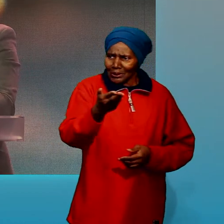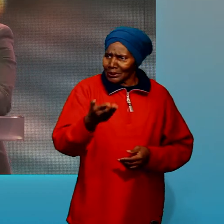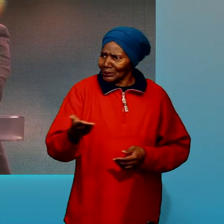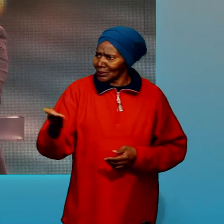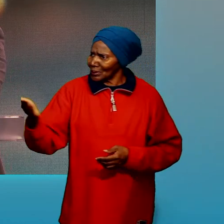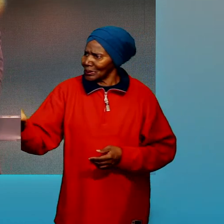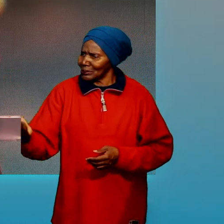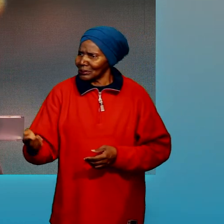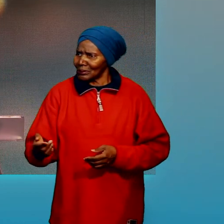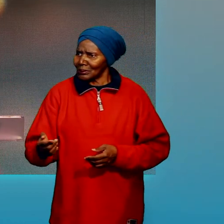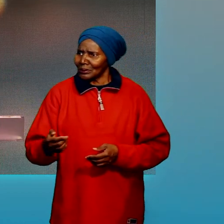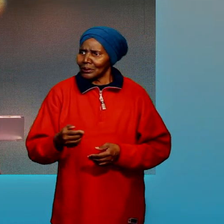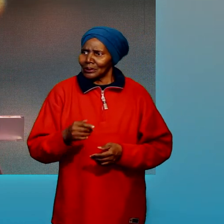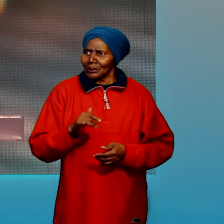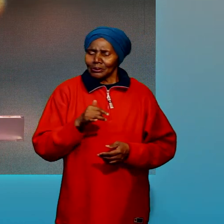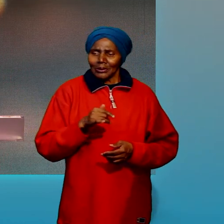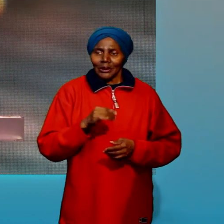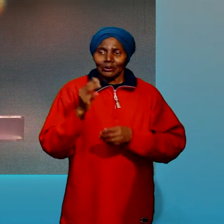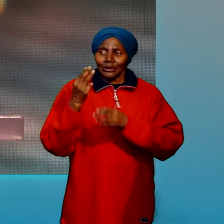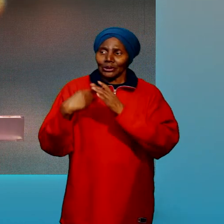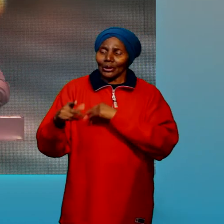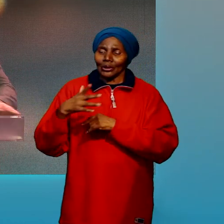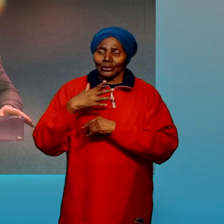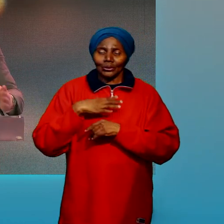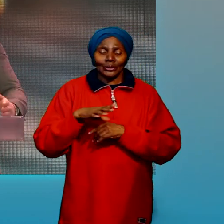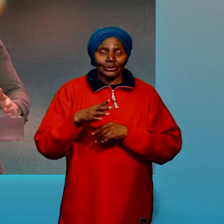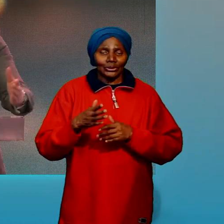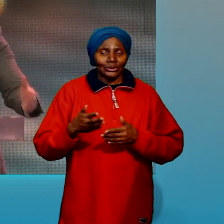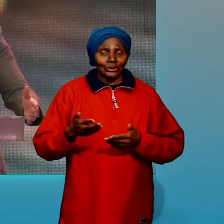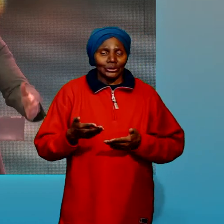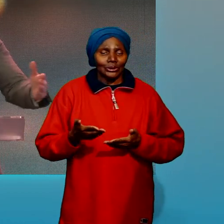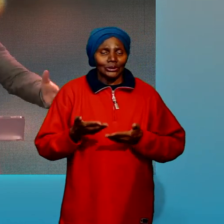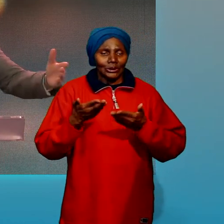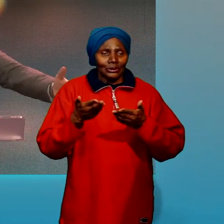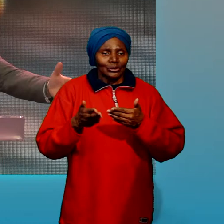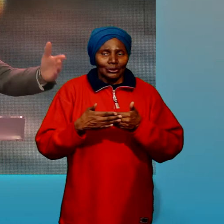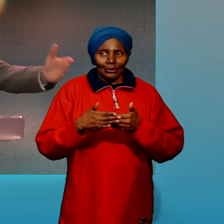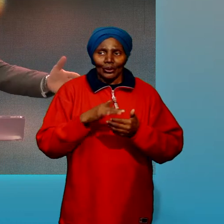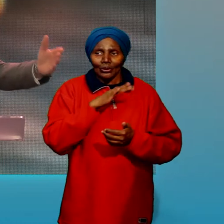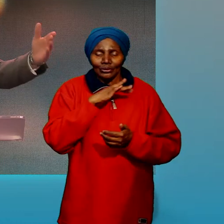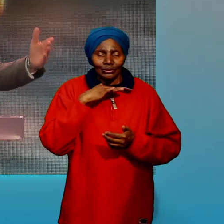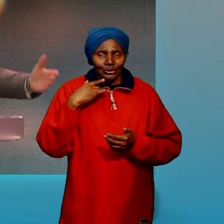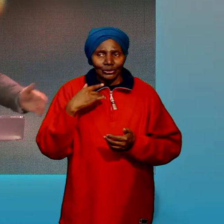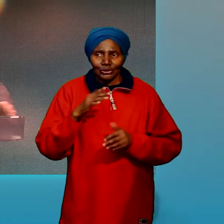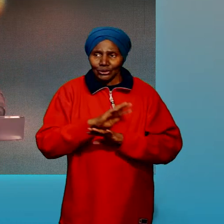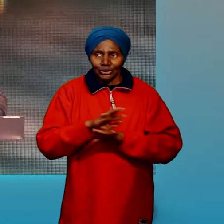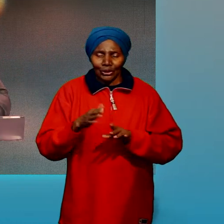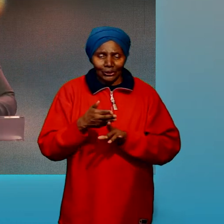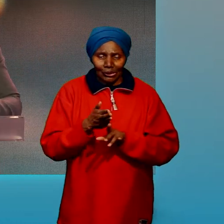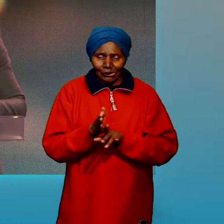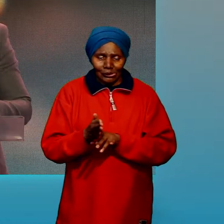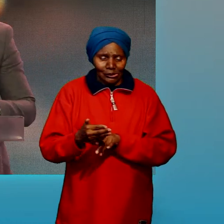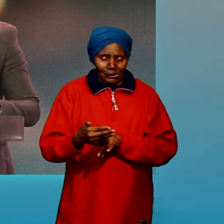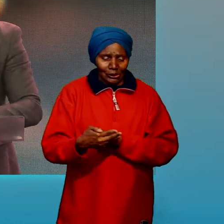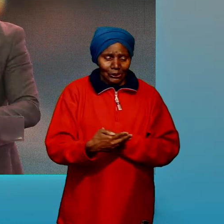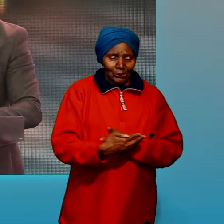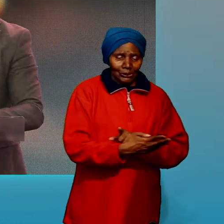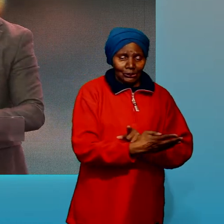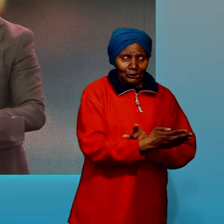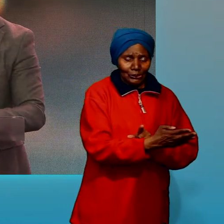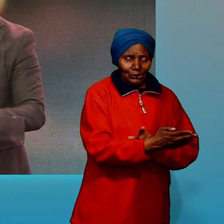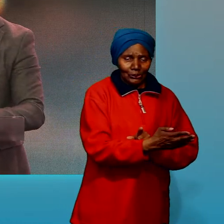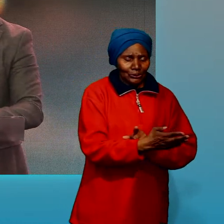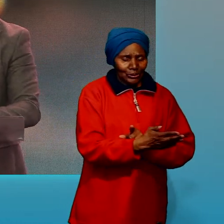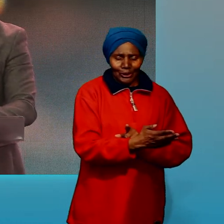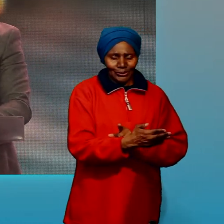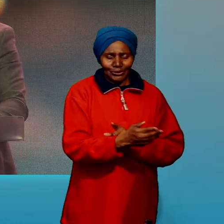birth more fruit in you. Never avoid God's ways of maturing you. We've